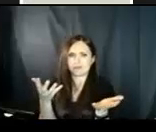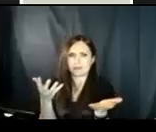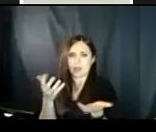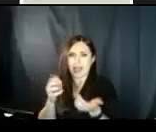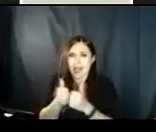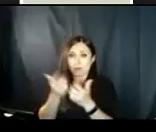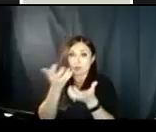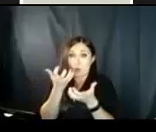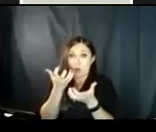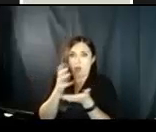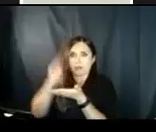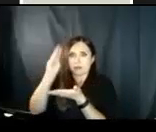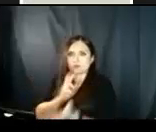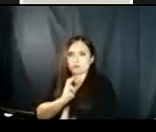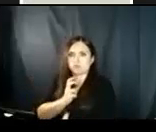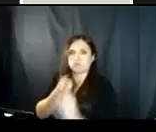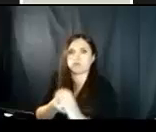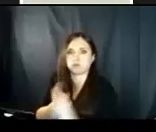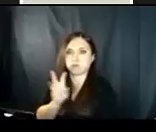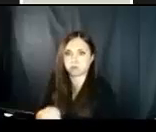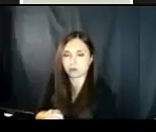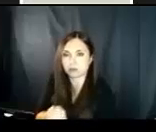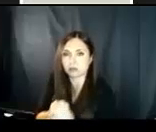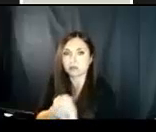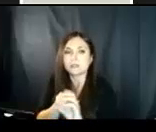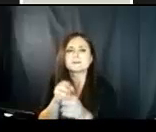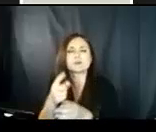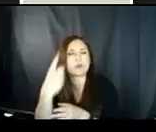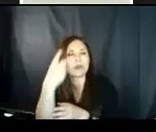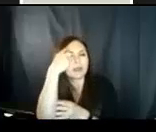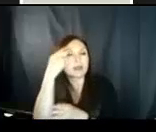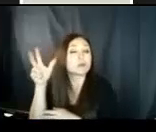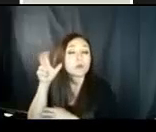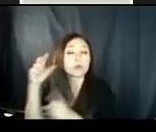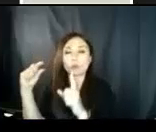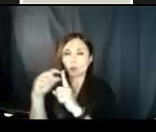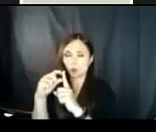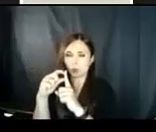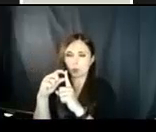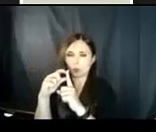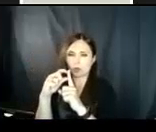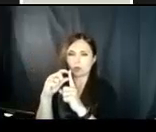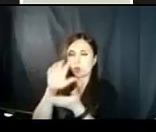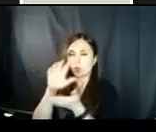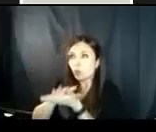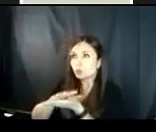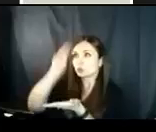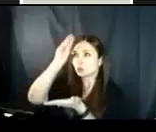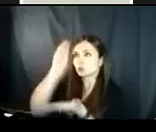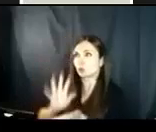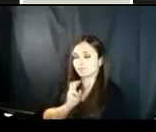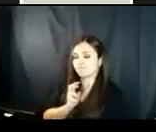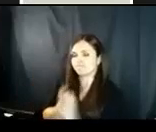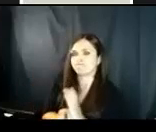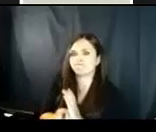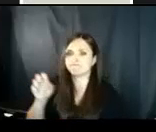ask you guys, what are some things that come to mind when you hear the word student engagement? What are